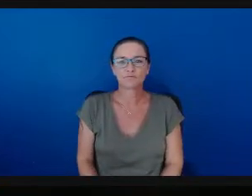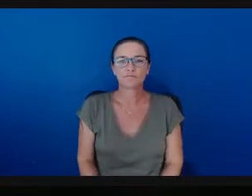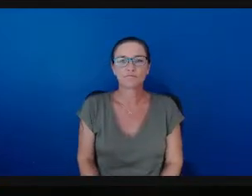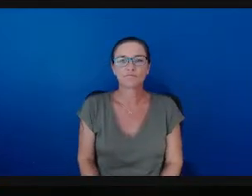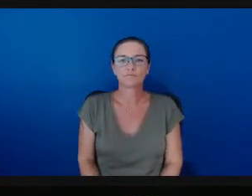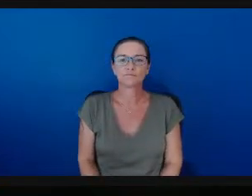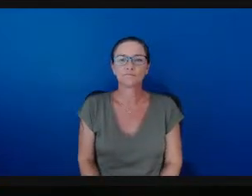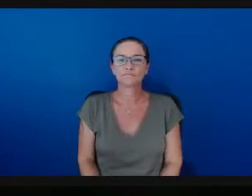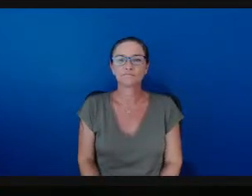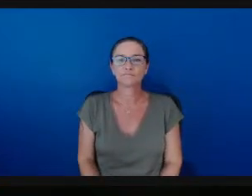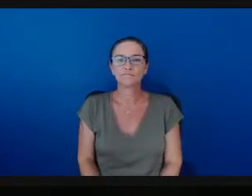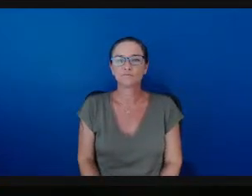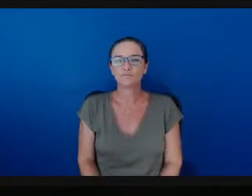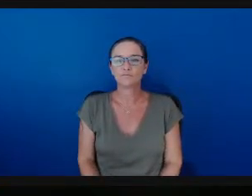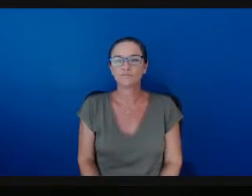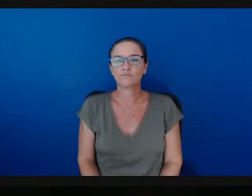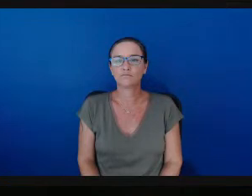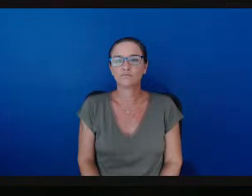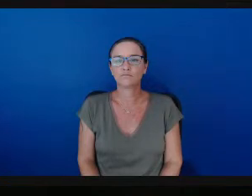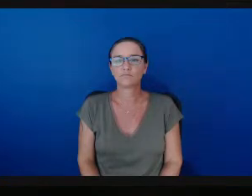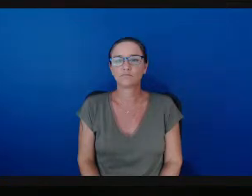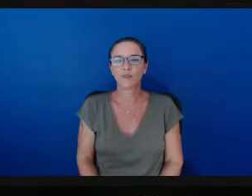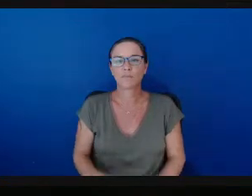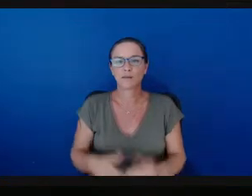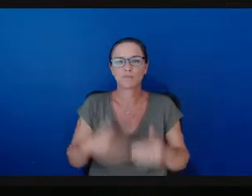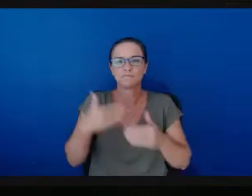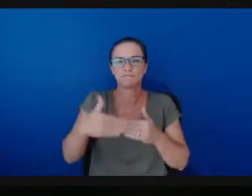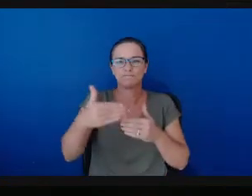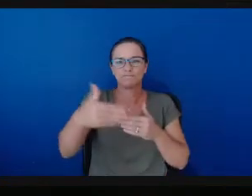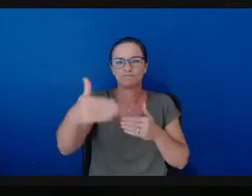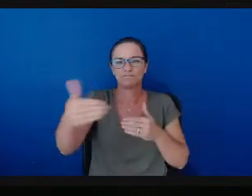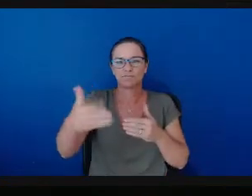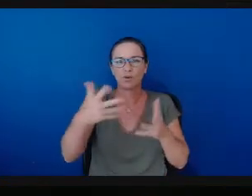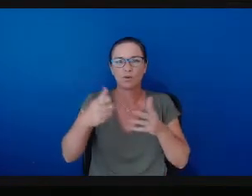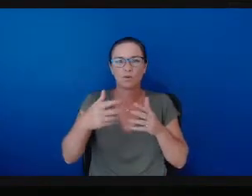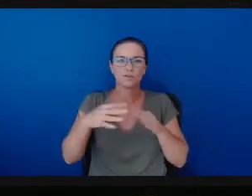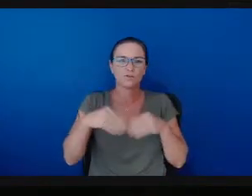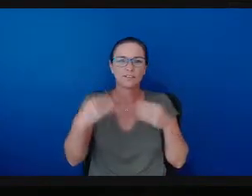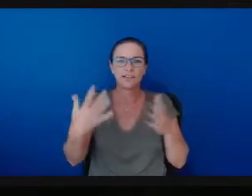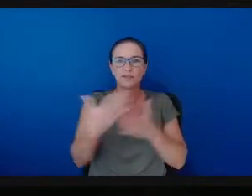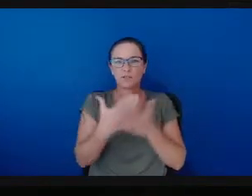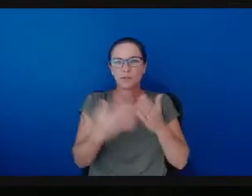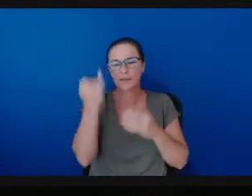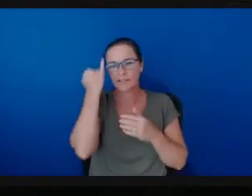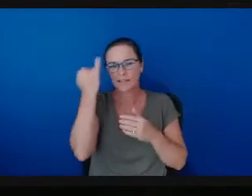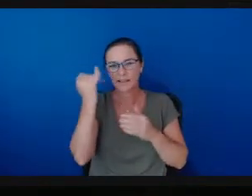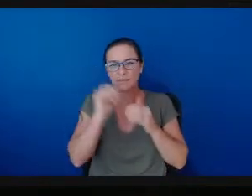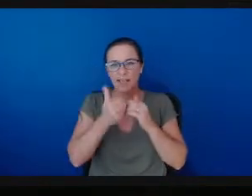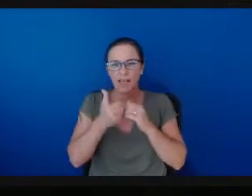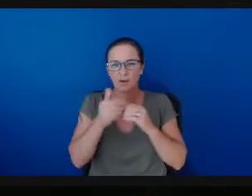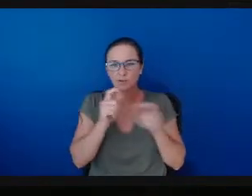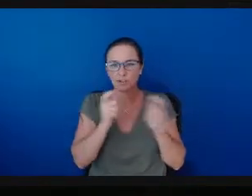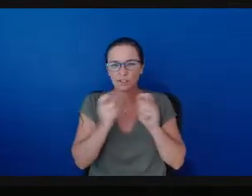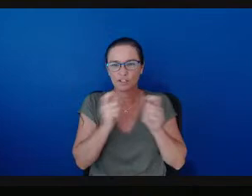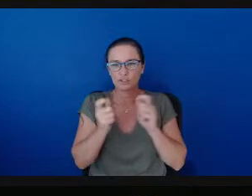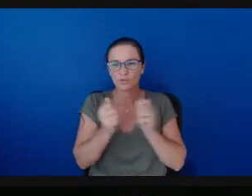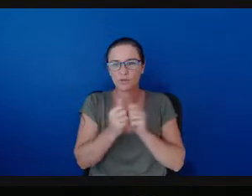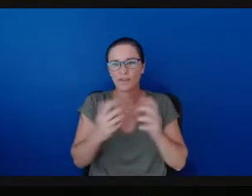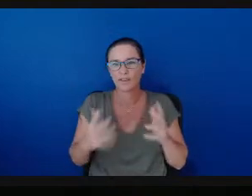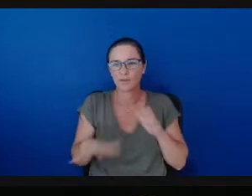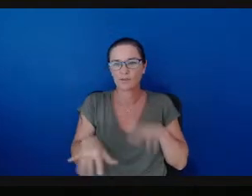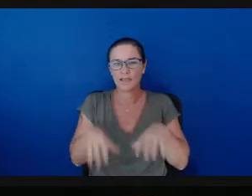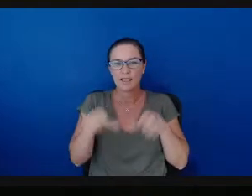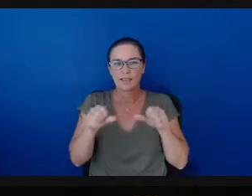So I'll advance it as well, because it's going to give you some idea of how it moves along here without having to take the